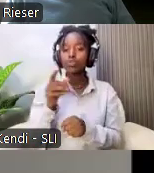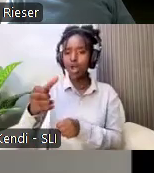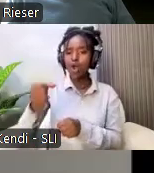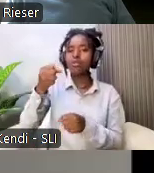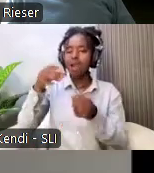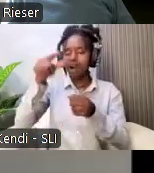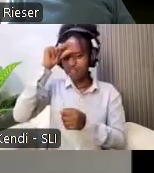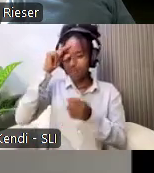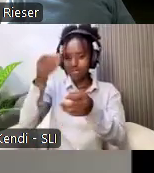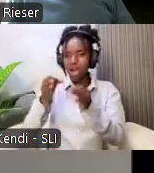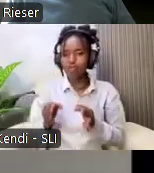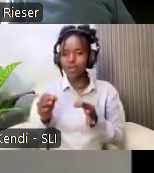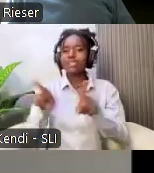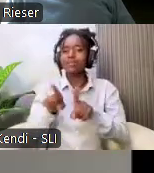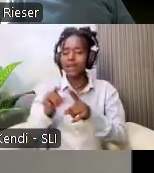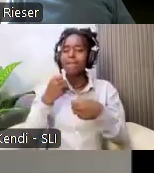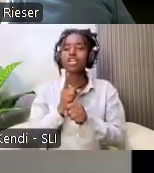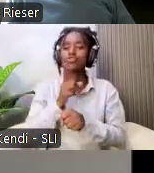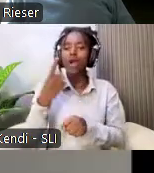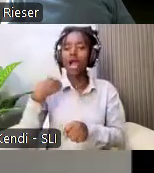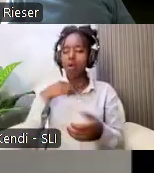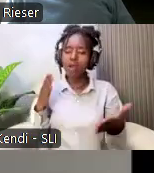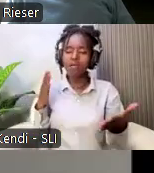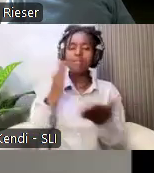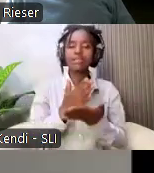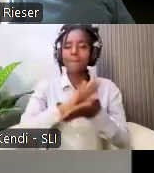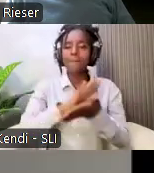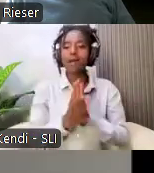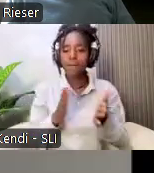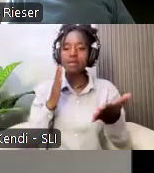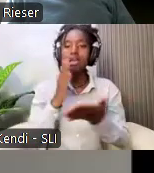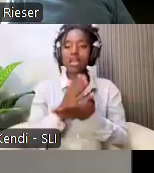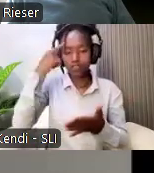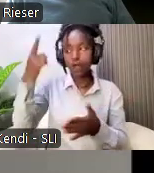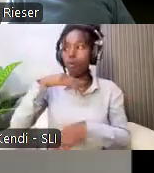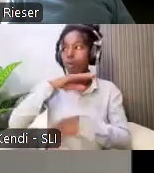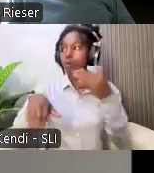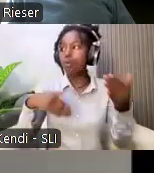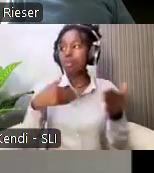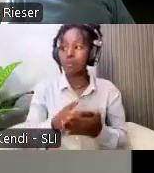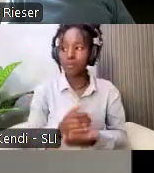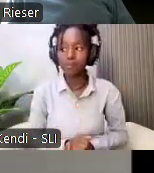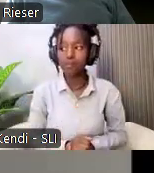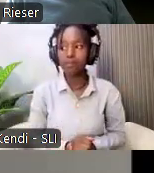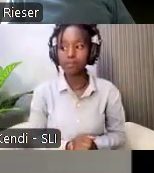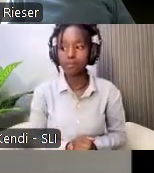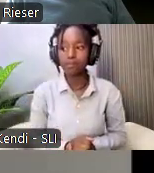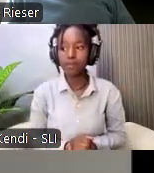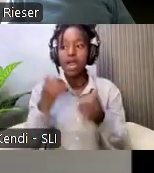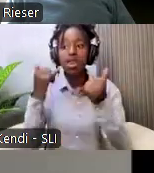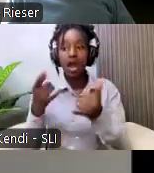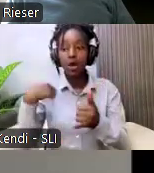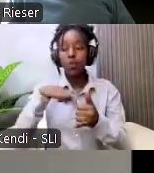the rights enshrined in the convention become a lived reality for all. How can we empower the